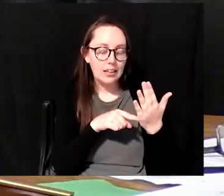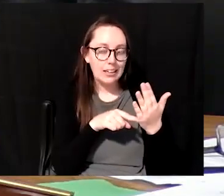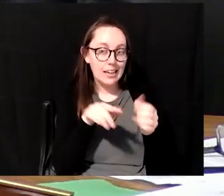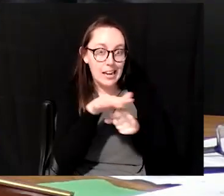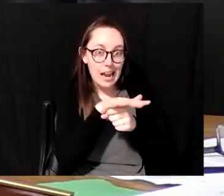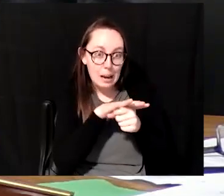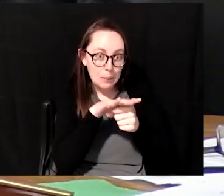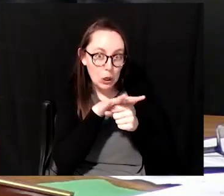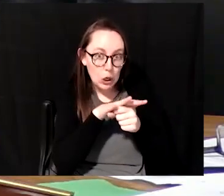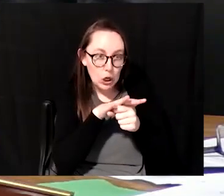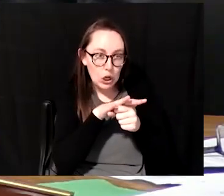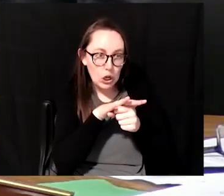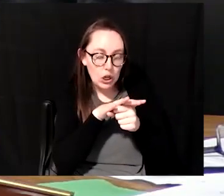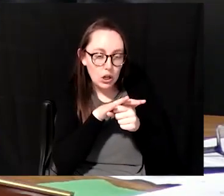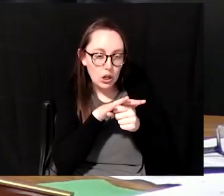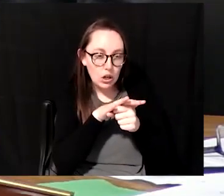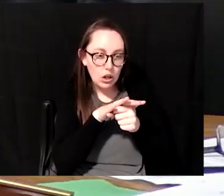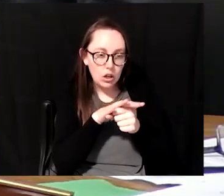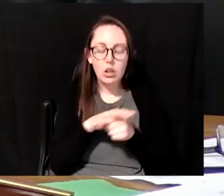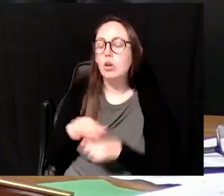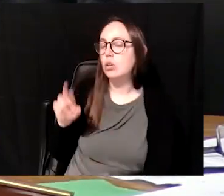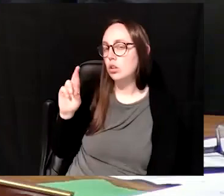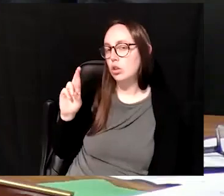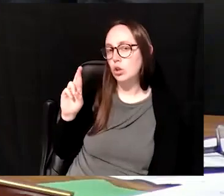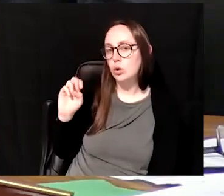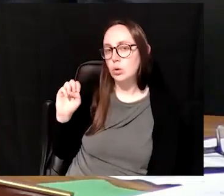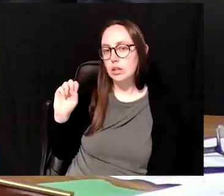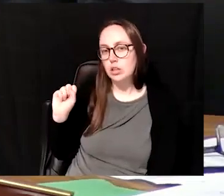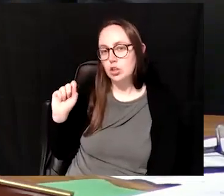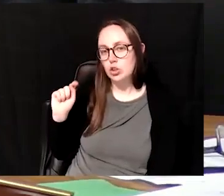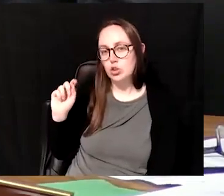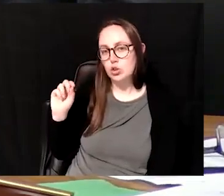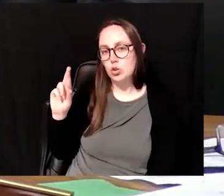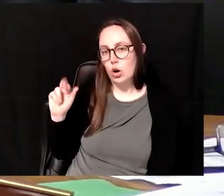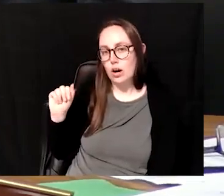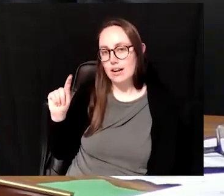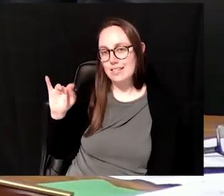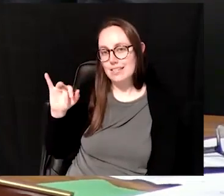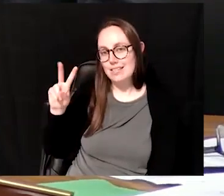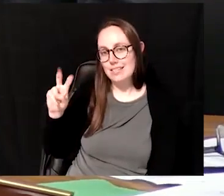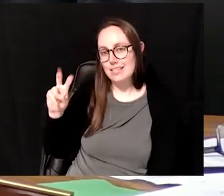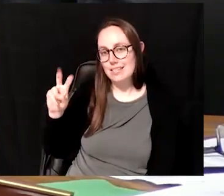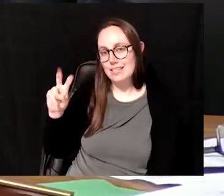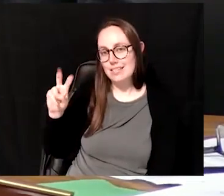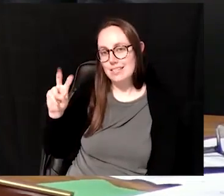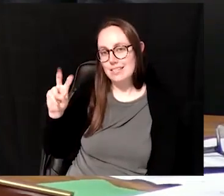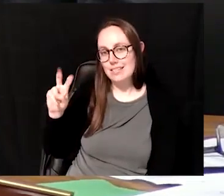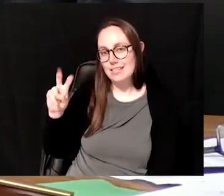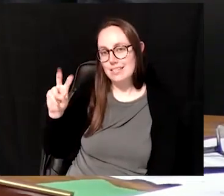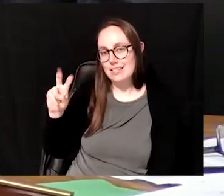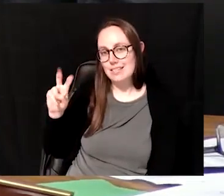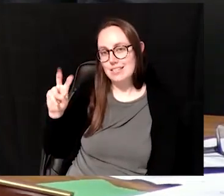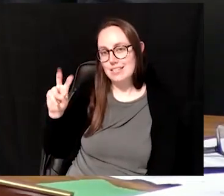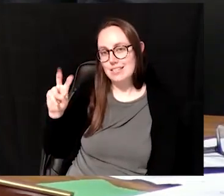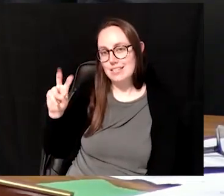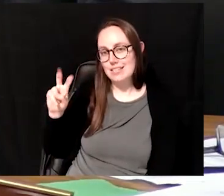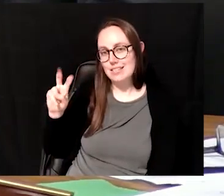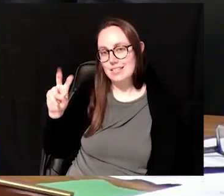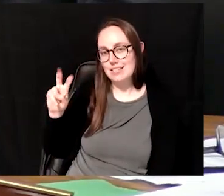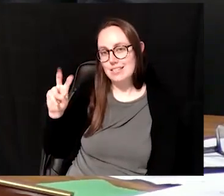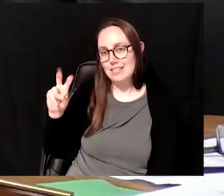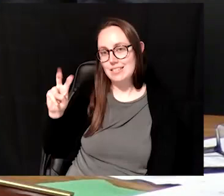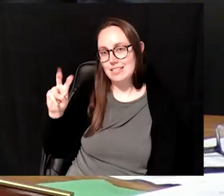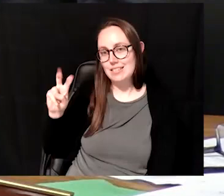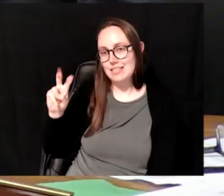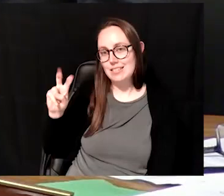but was it the sort of justice but like on a neighborhood like neighbor to neighbor level um and I have actually spoken